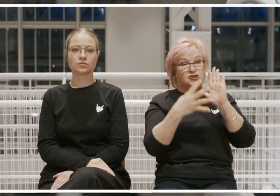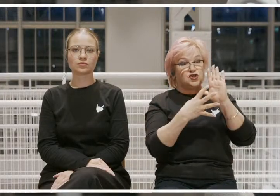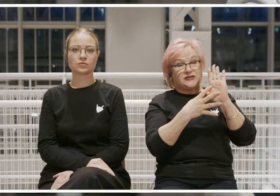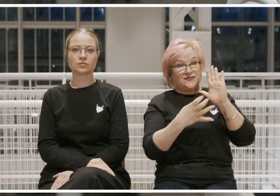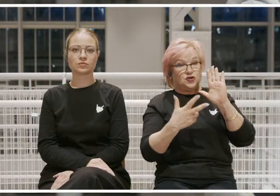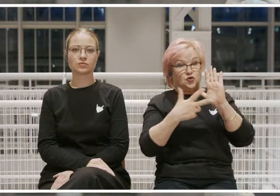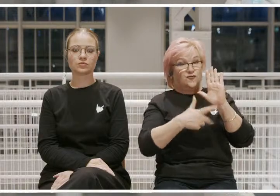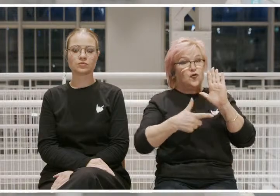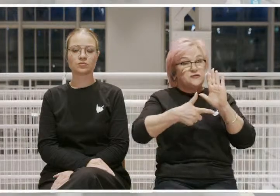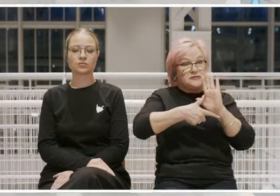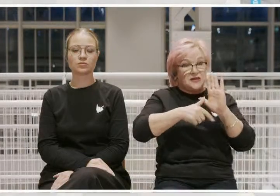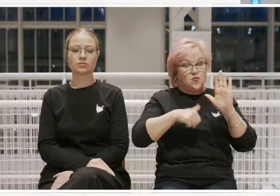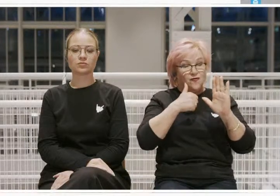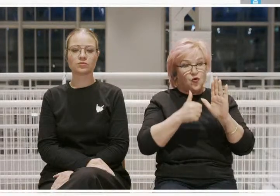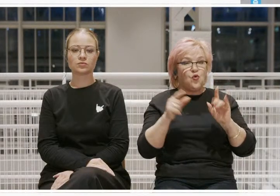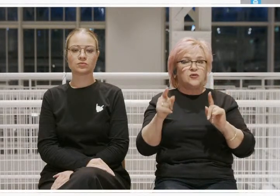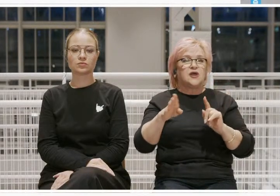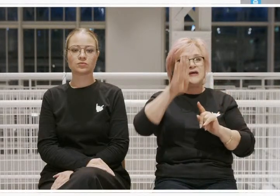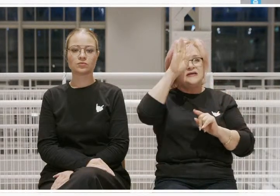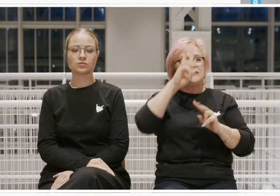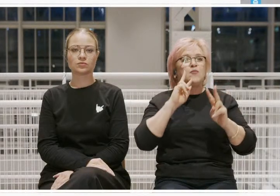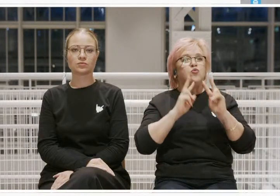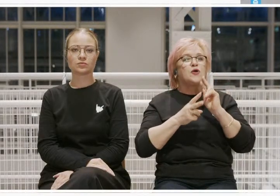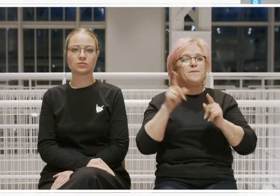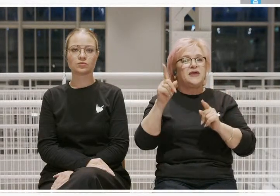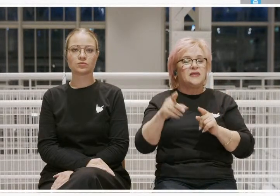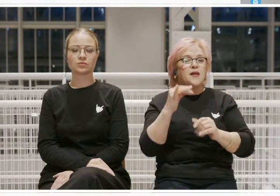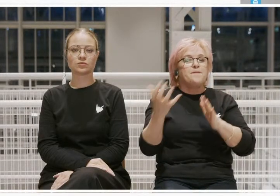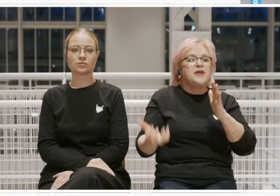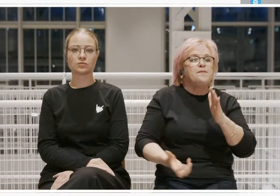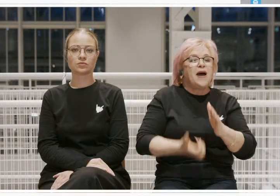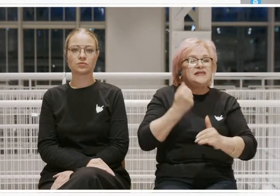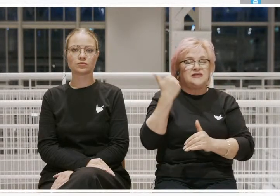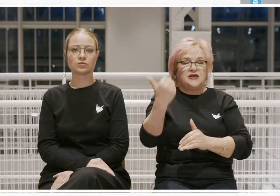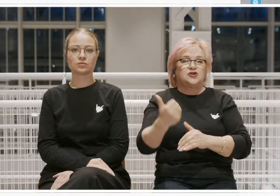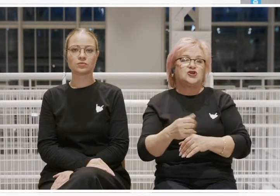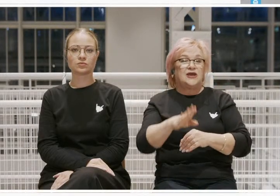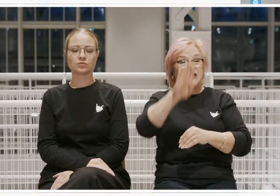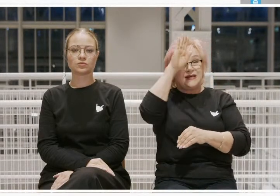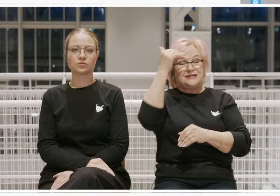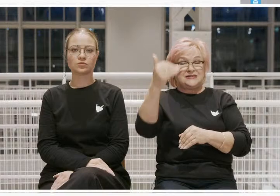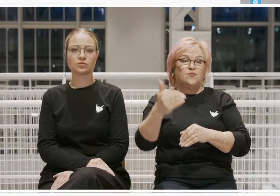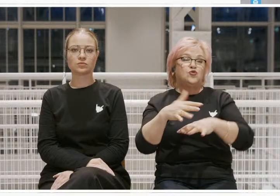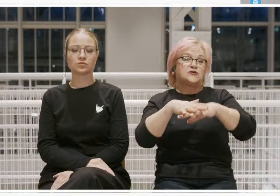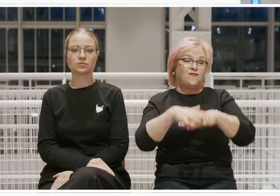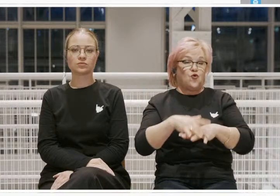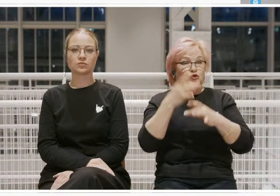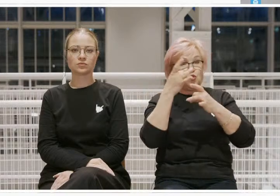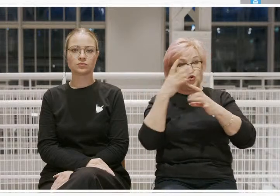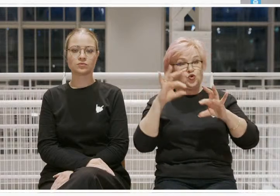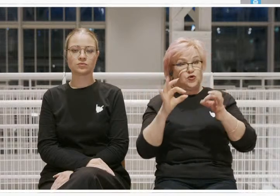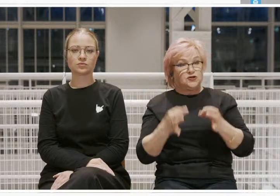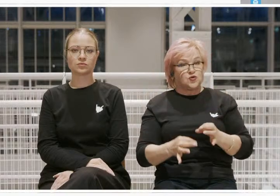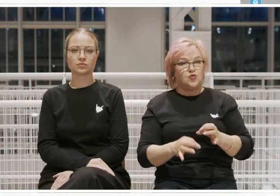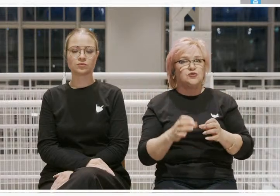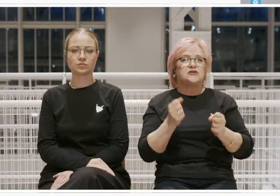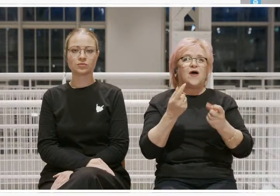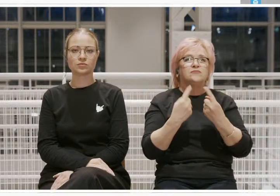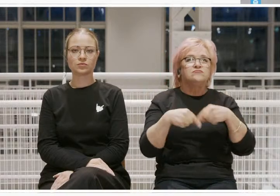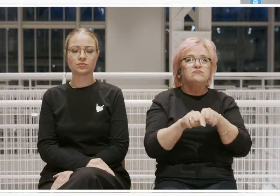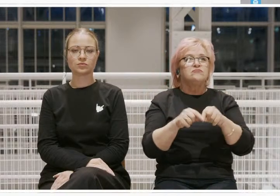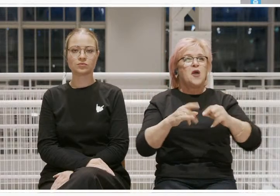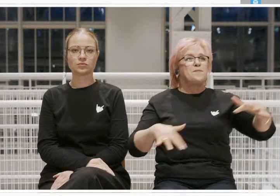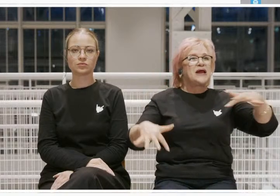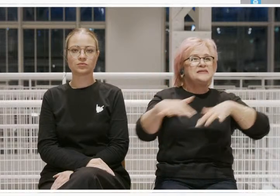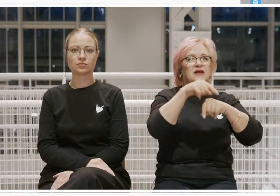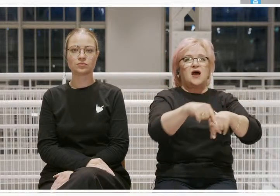1987. The Biennial aims to create a meeting point in Istanbul in the field of visual arts between